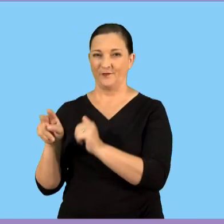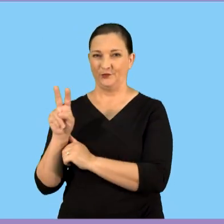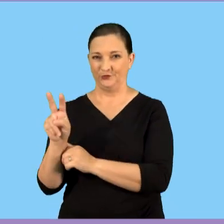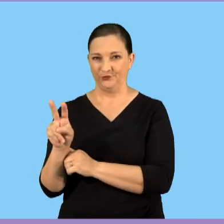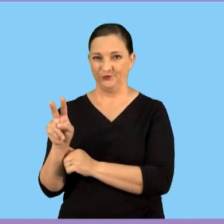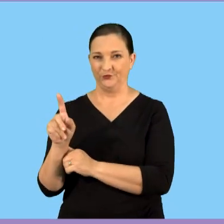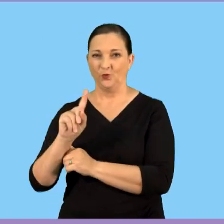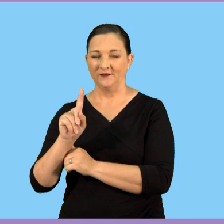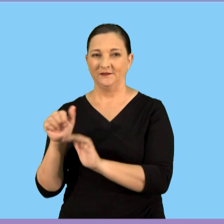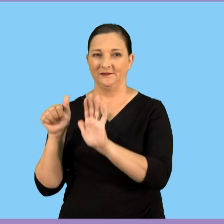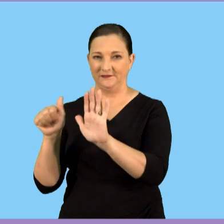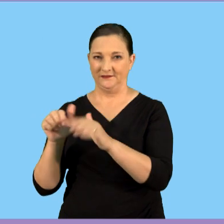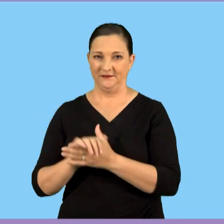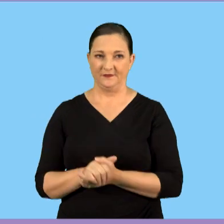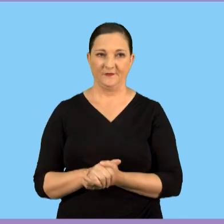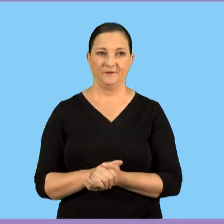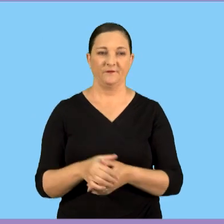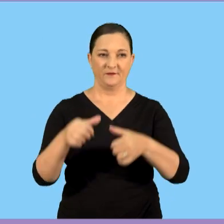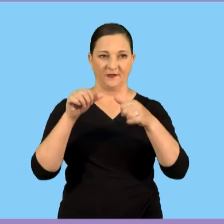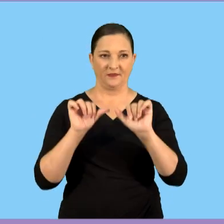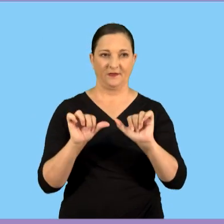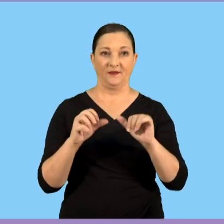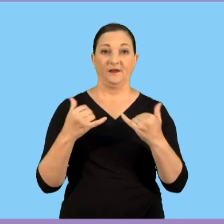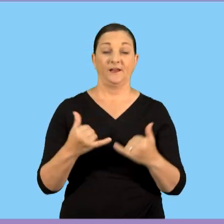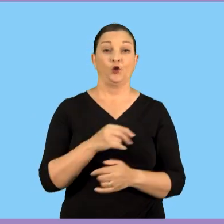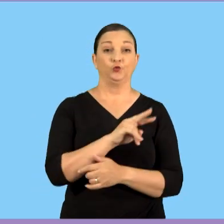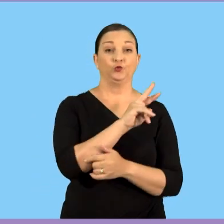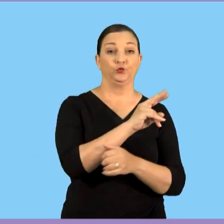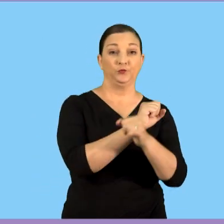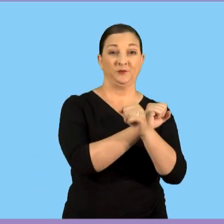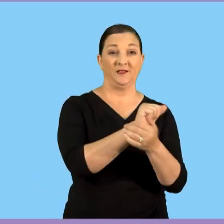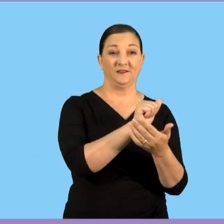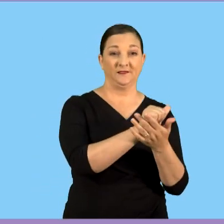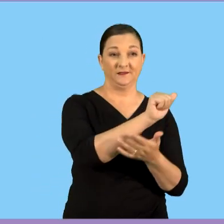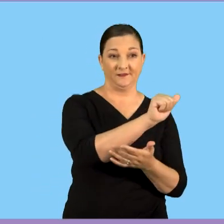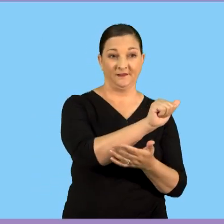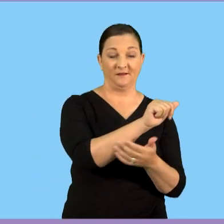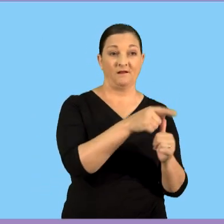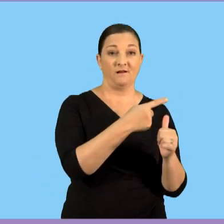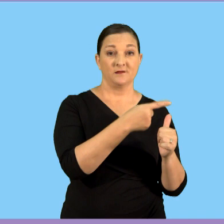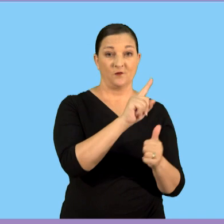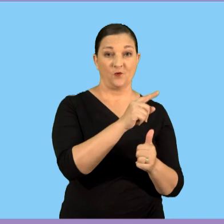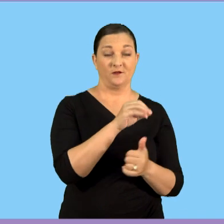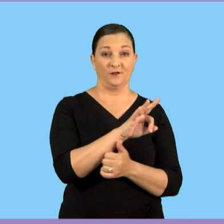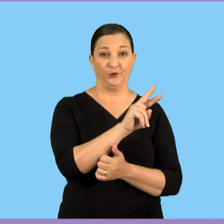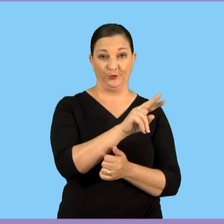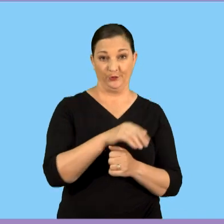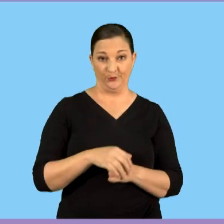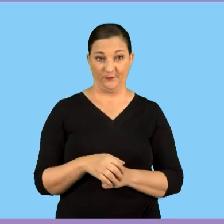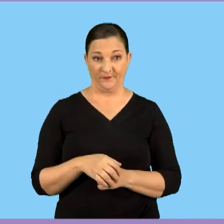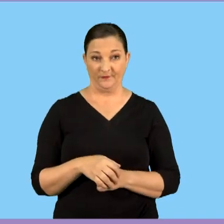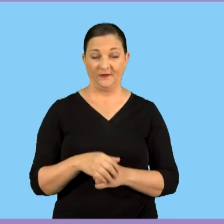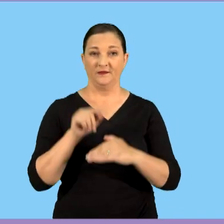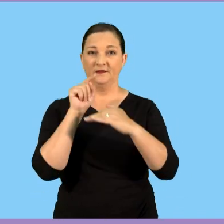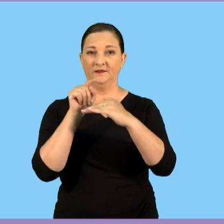by 2, and 12 divided by 2 is 6. Then we have there 2 multiplied by 16, that gives